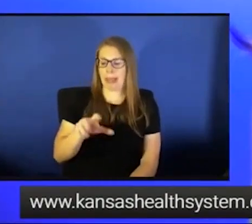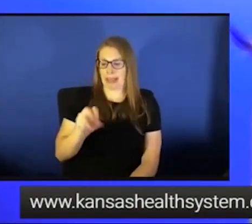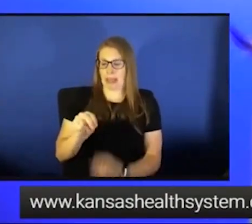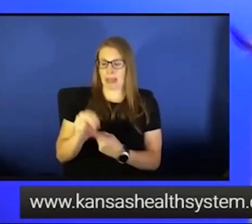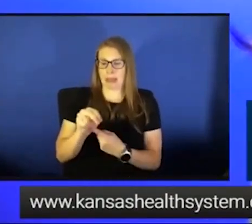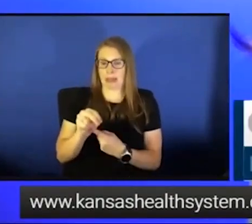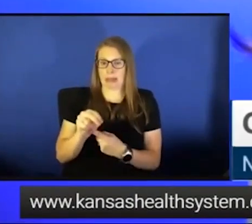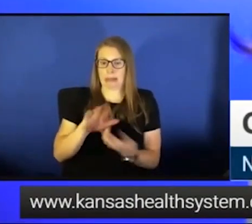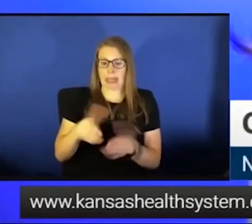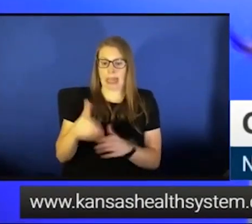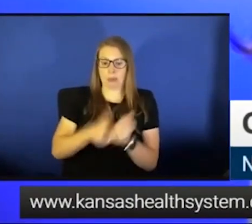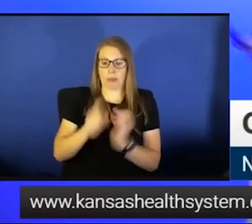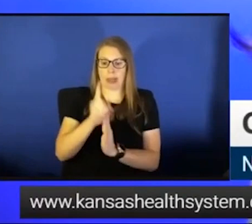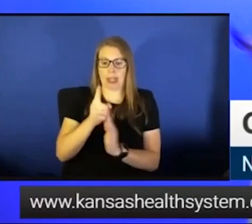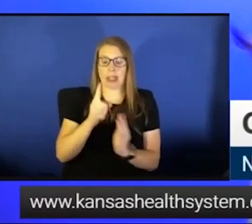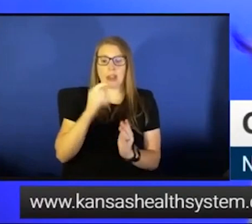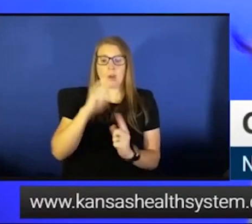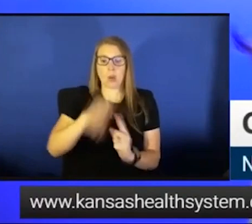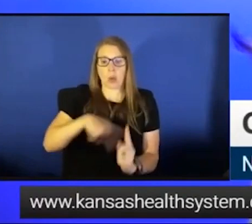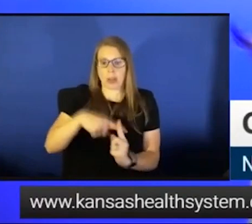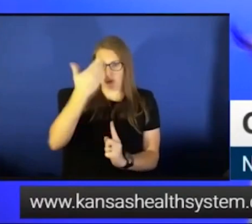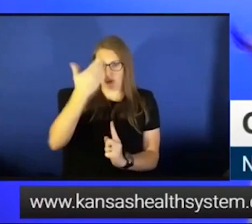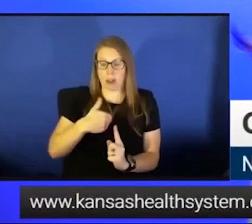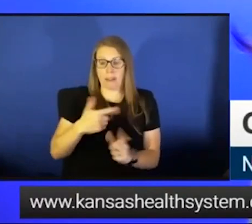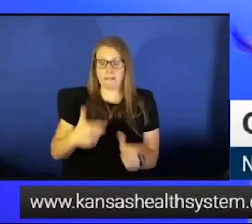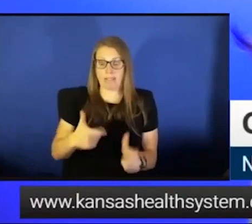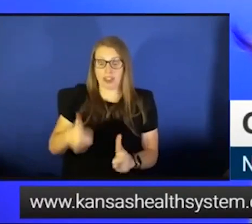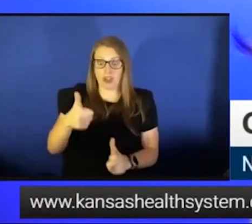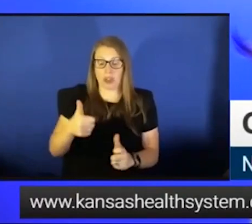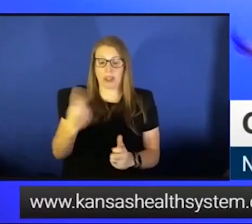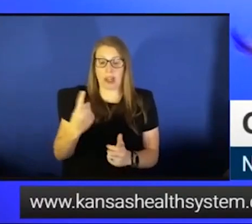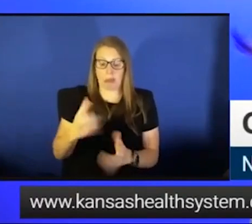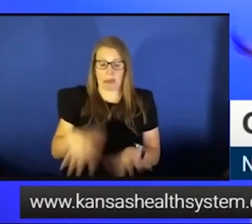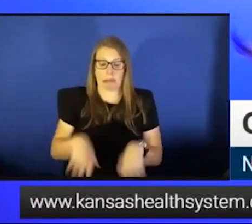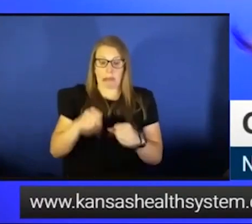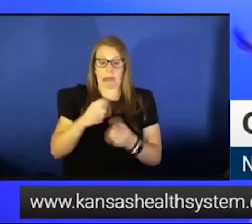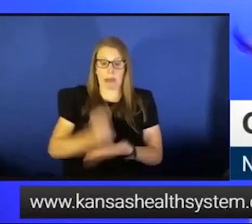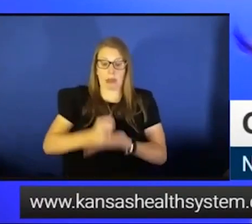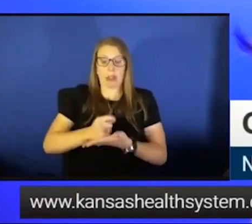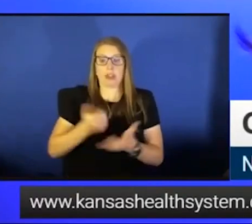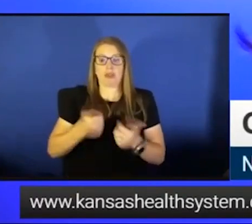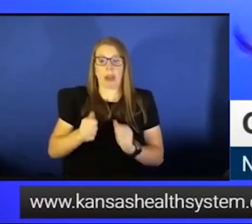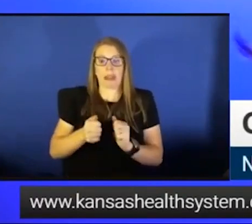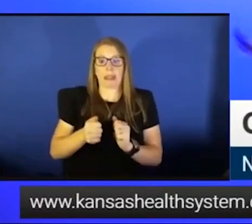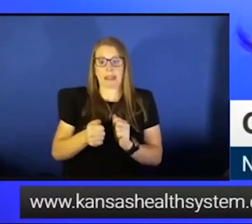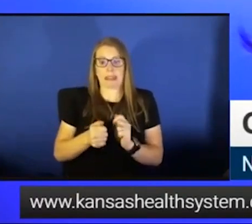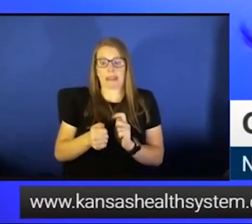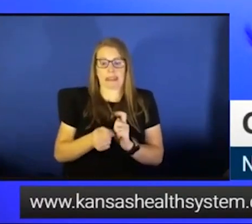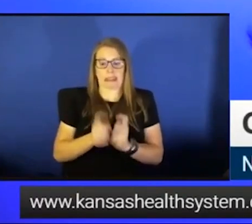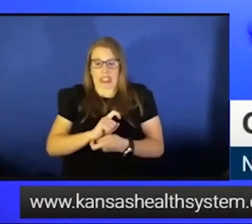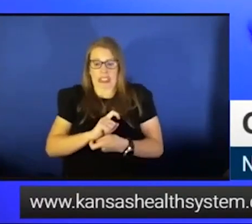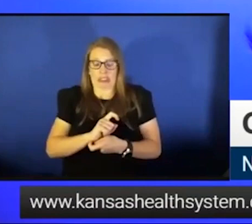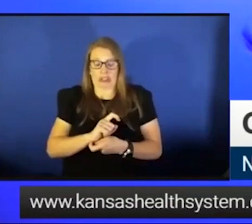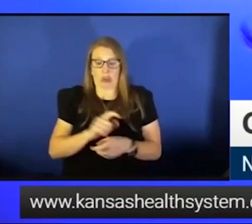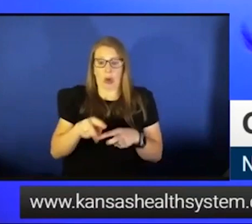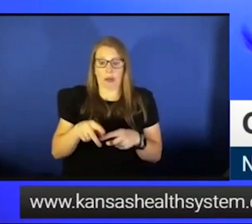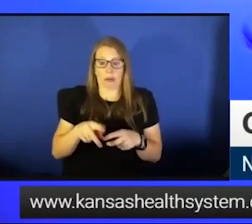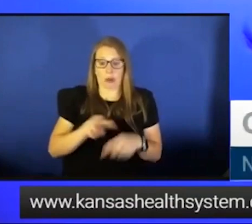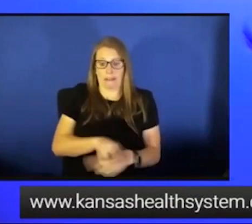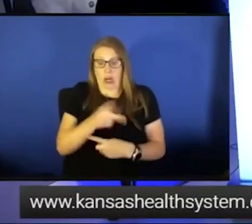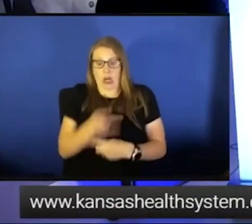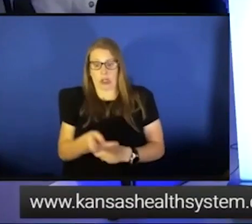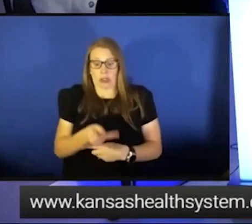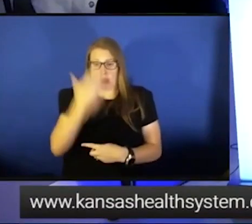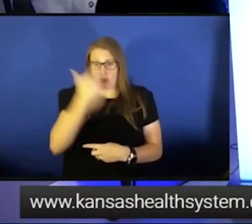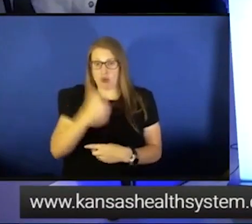having a stroke. And so the faster somebody can get treatment to try and reverse those stroke symptoms, the better off that they will do. So we need